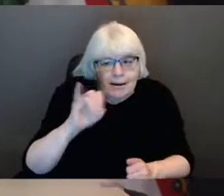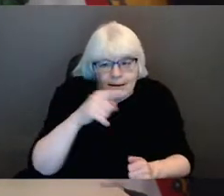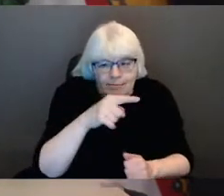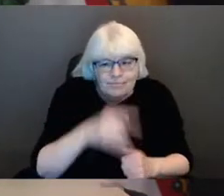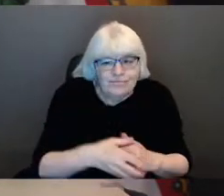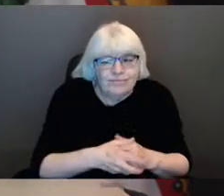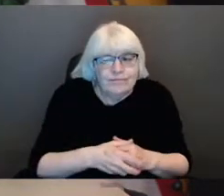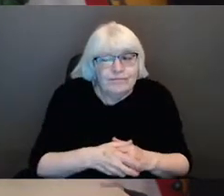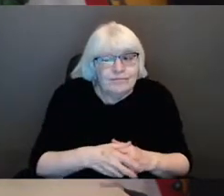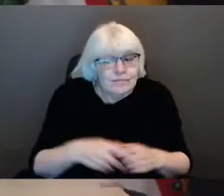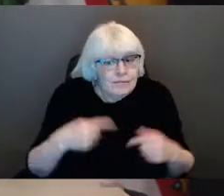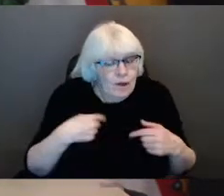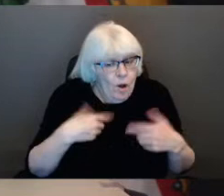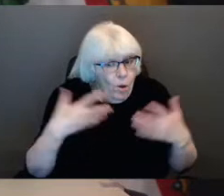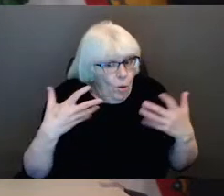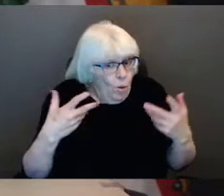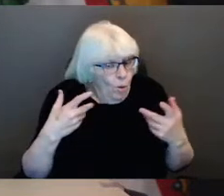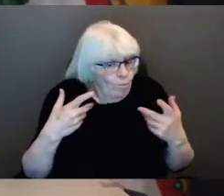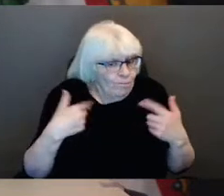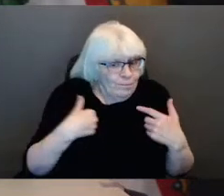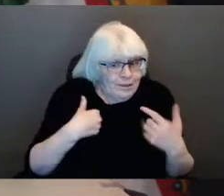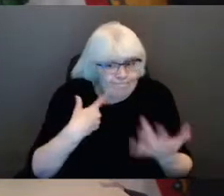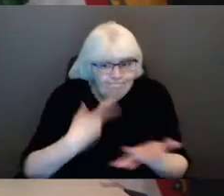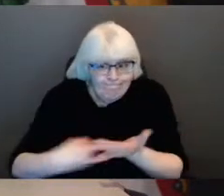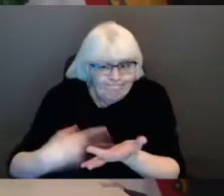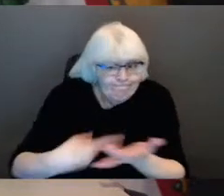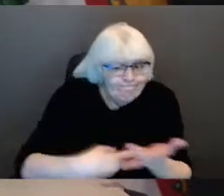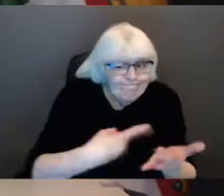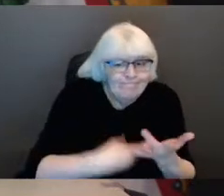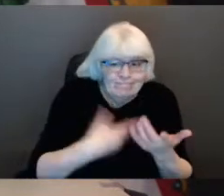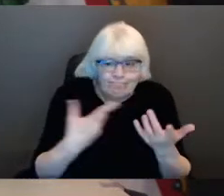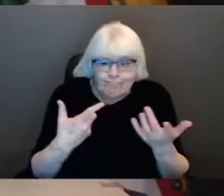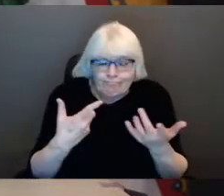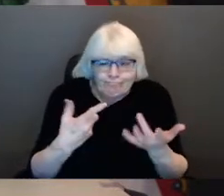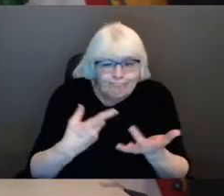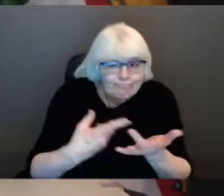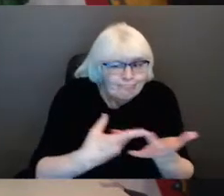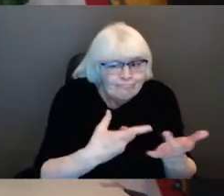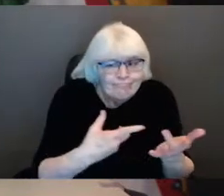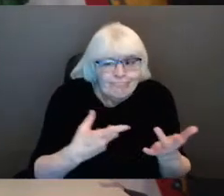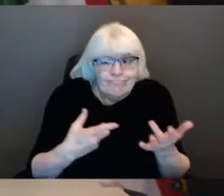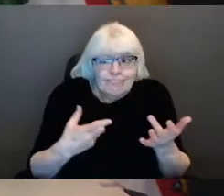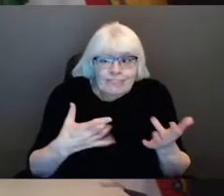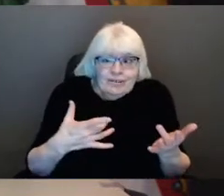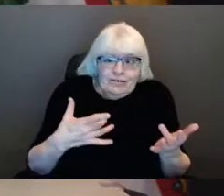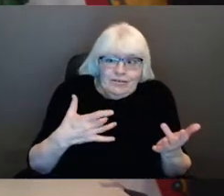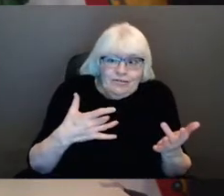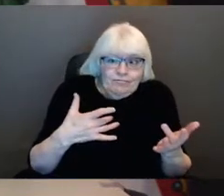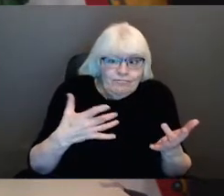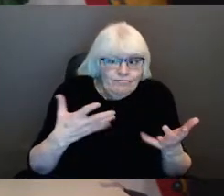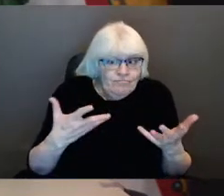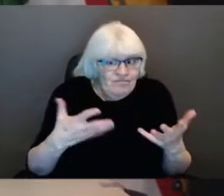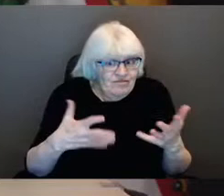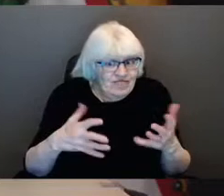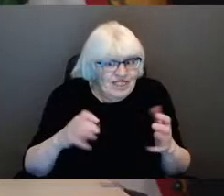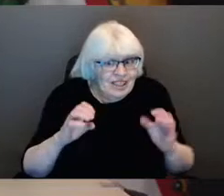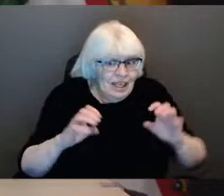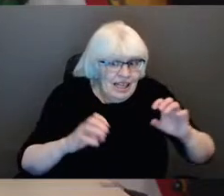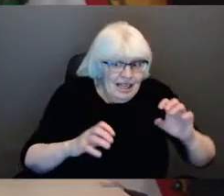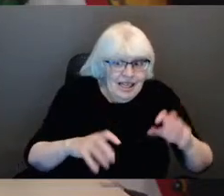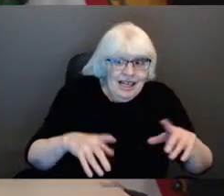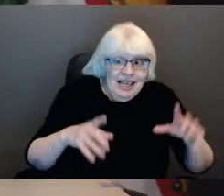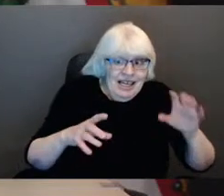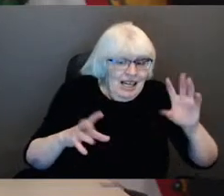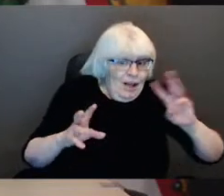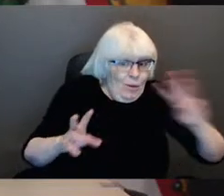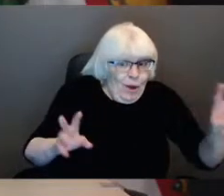look at this and say the further you go to the extremities, the less the uptake has been. So from our perspective,